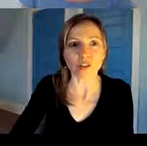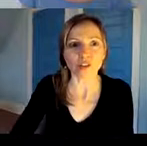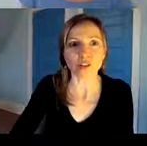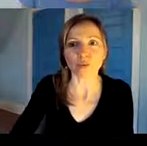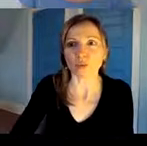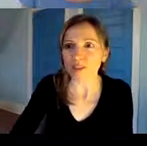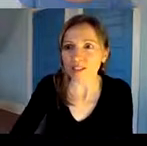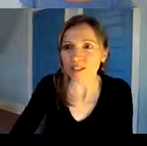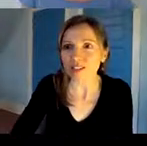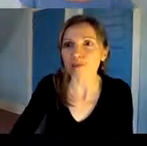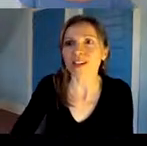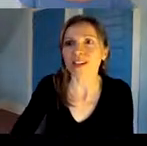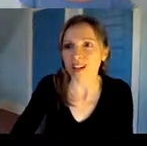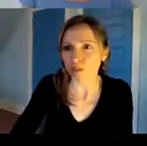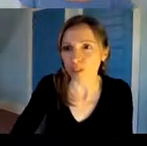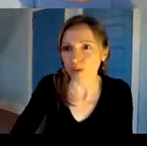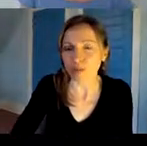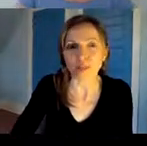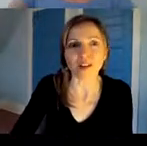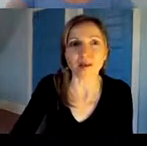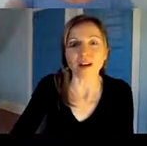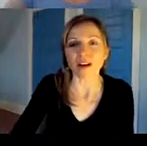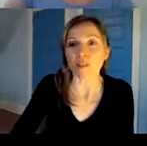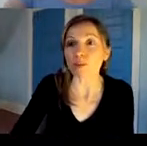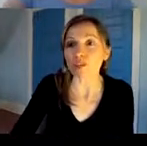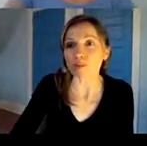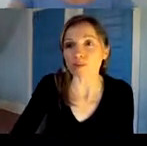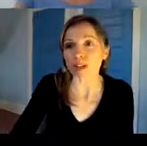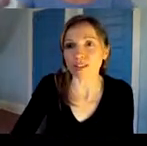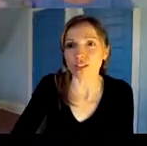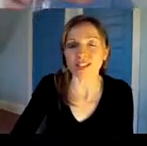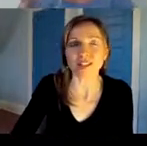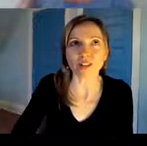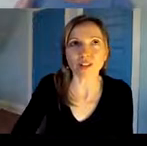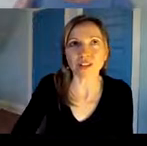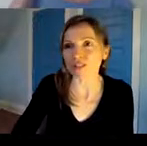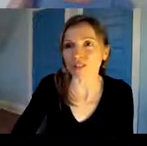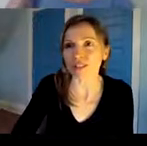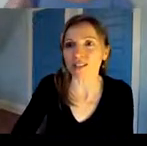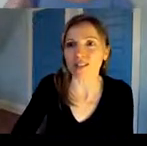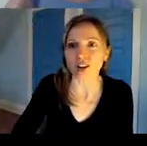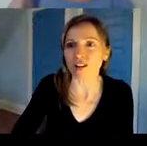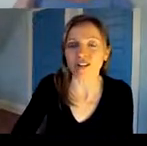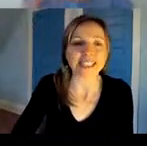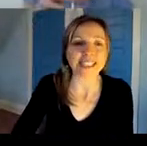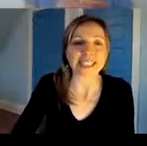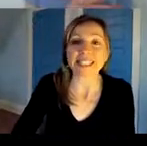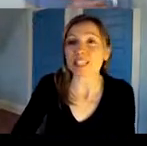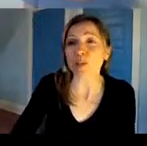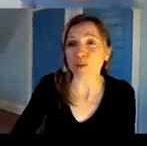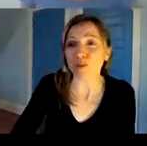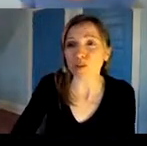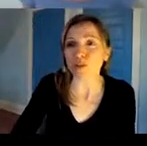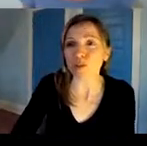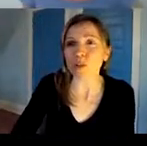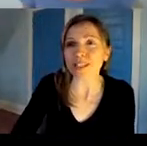go into what is an invasive plant and how, what to do about them, I thought I would start with some definitions. And if you're a naturalist and a gardener, this is going to